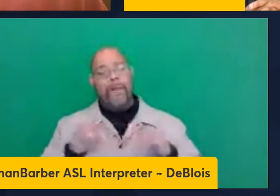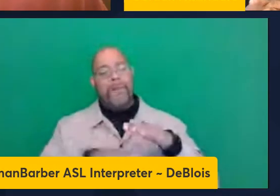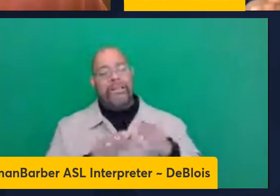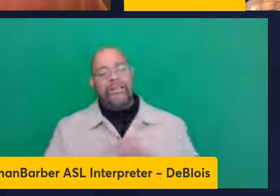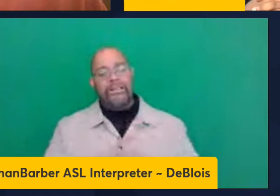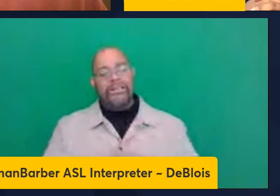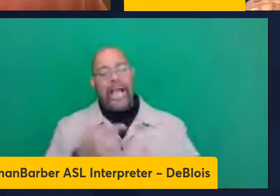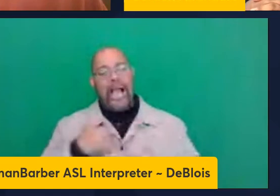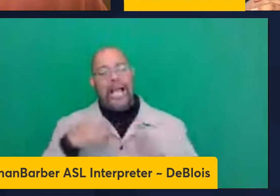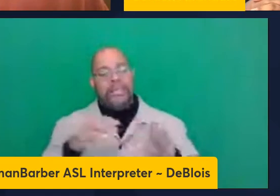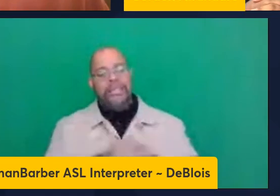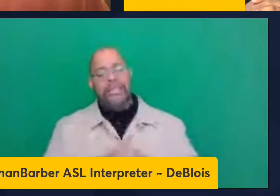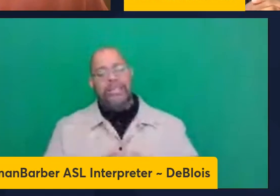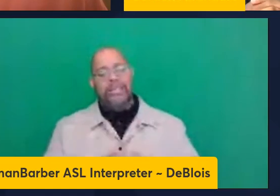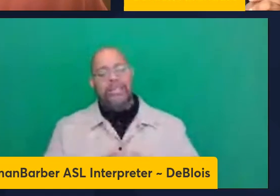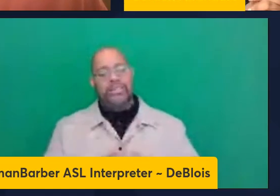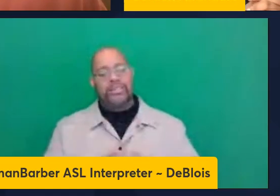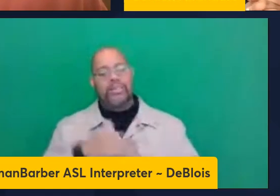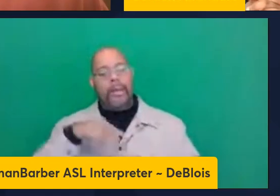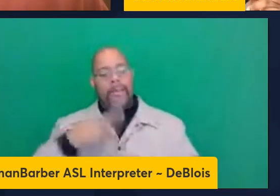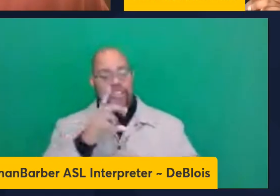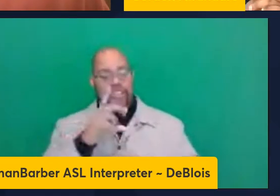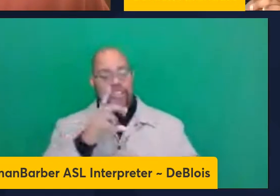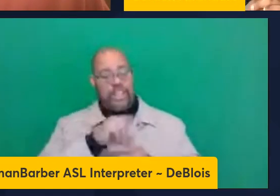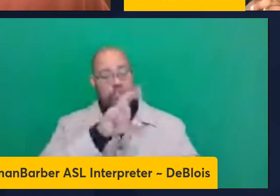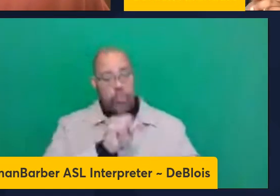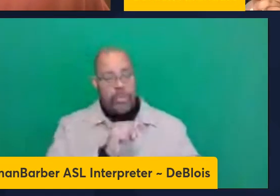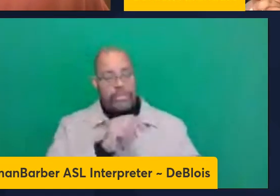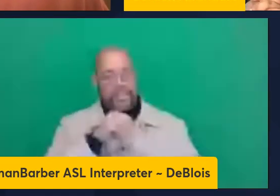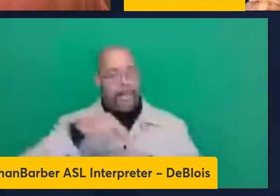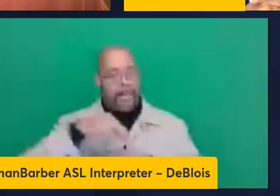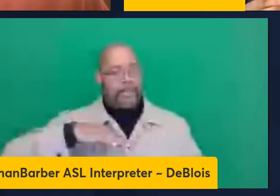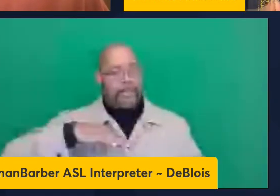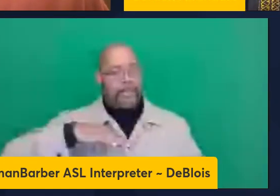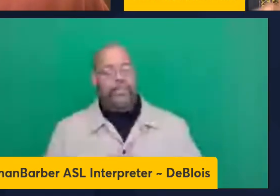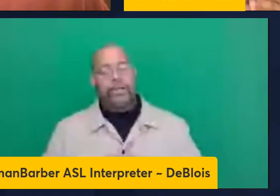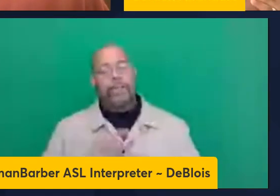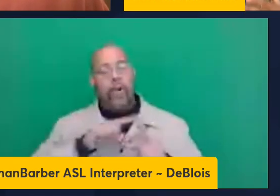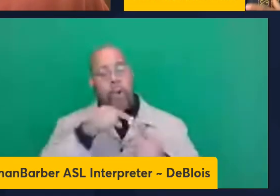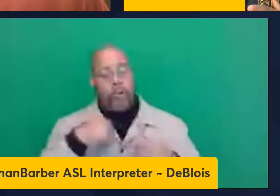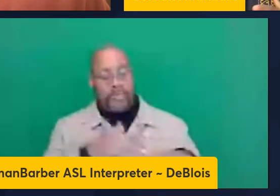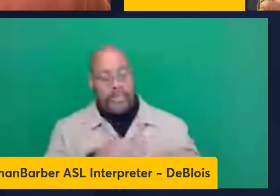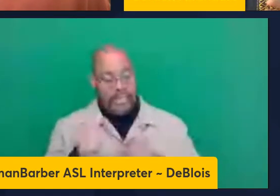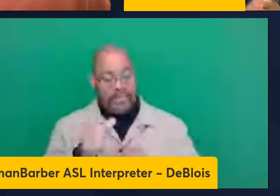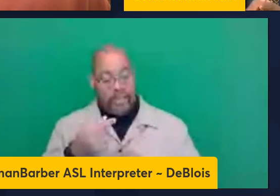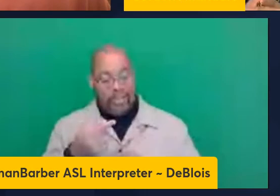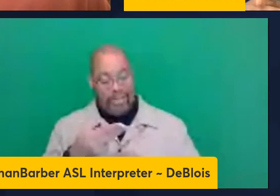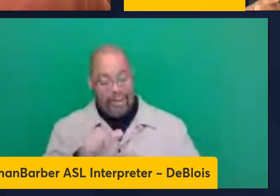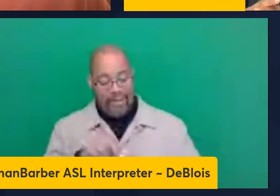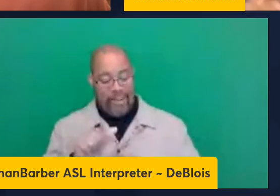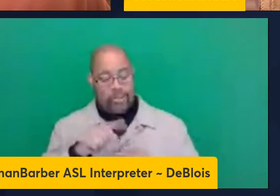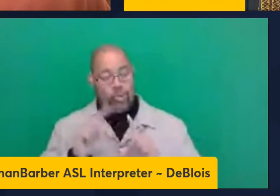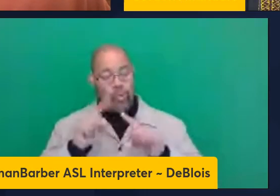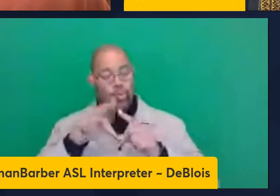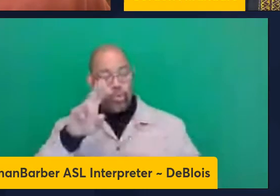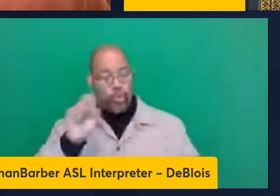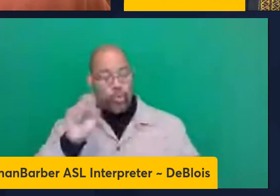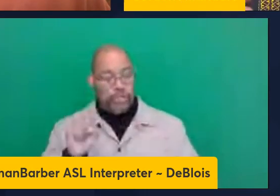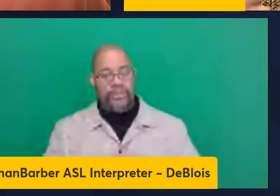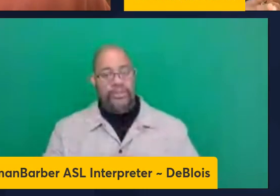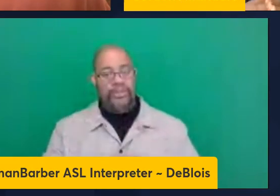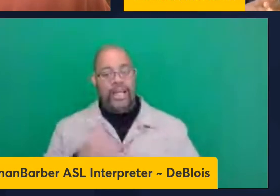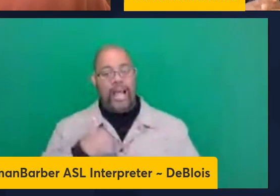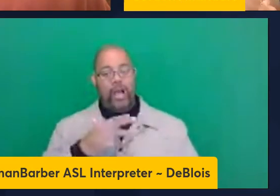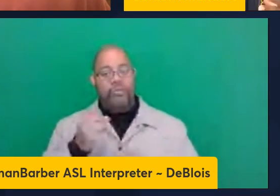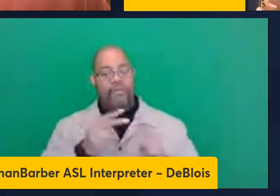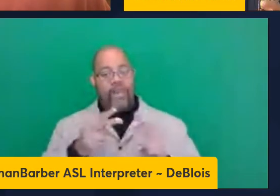I did my PhD in the U.S. in Pittsburgh. But when I was leaving Ghana to go to the U.S., I was very